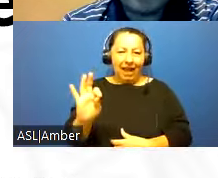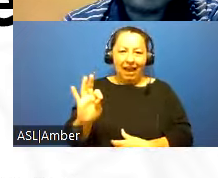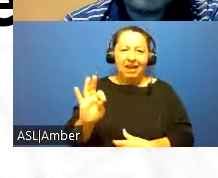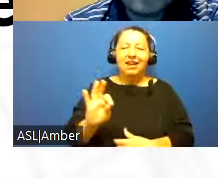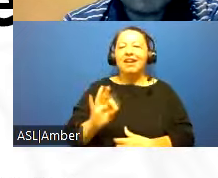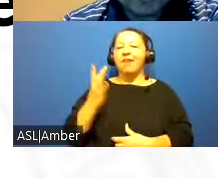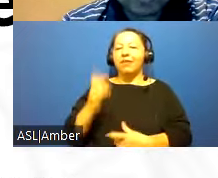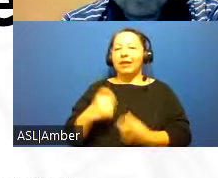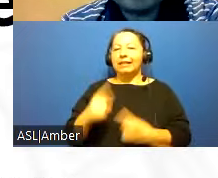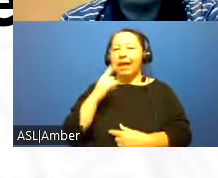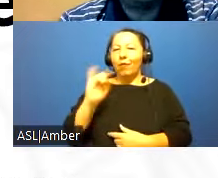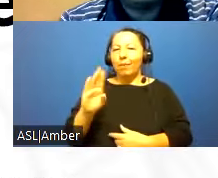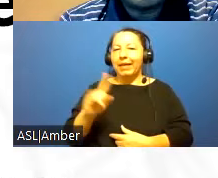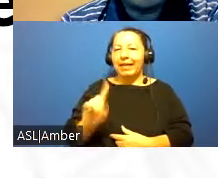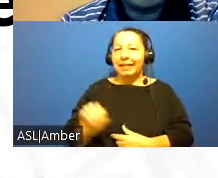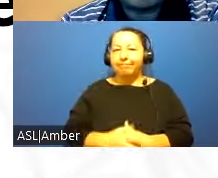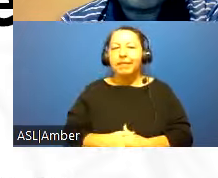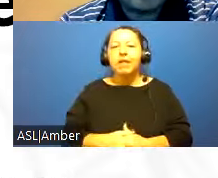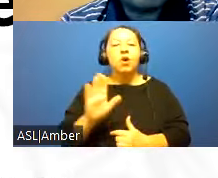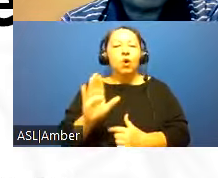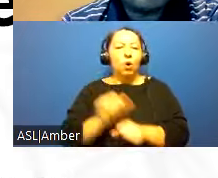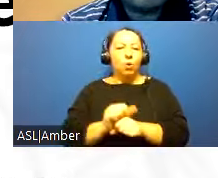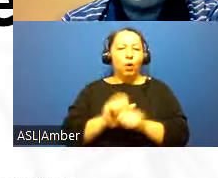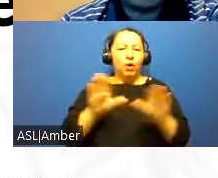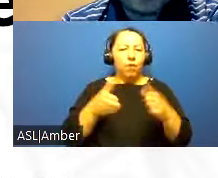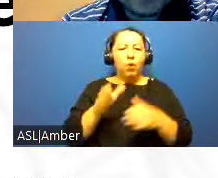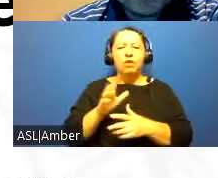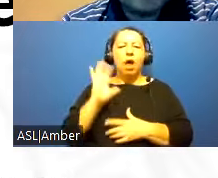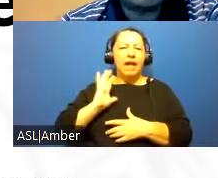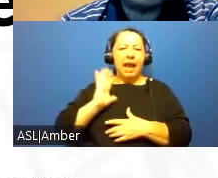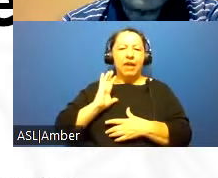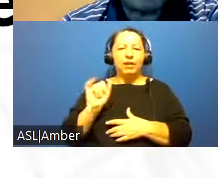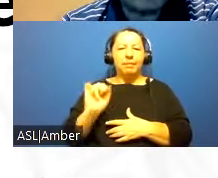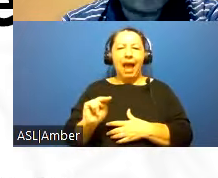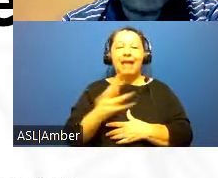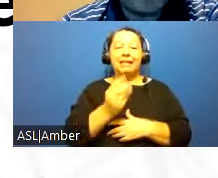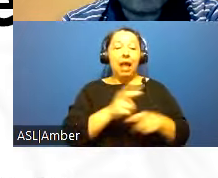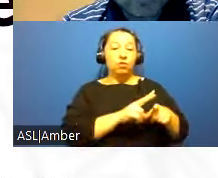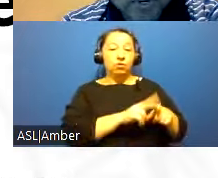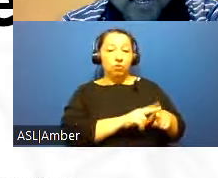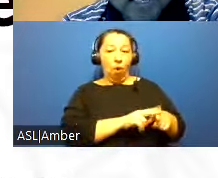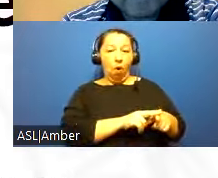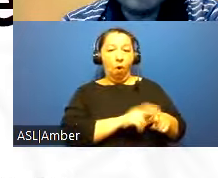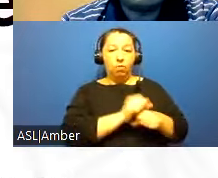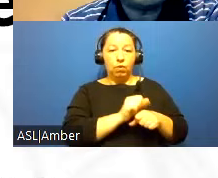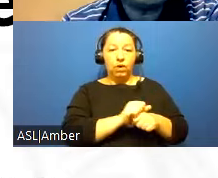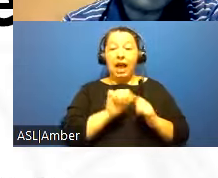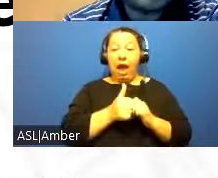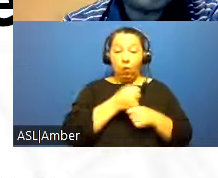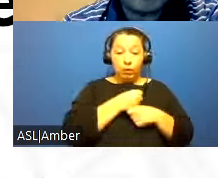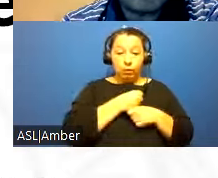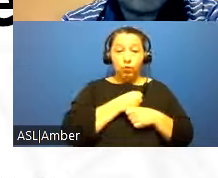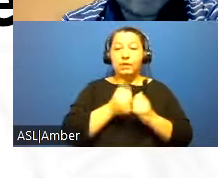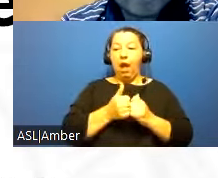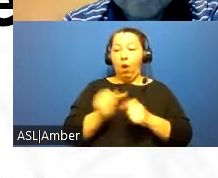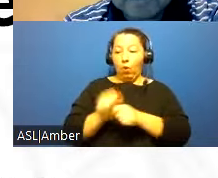Maya economy and on salt. Heather's interested in how salt was produced, how the labor for salt production was organized, and